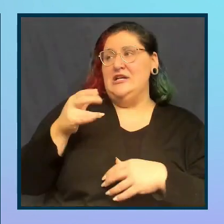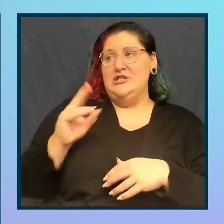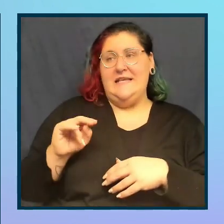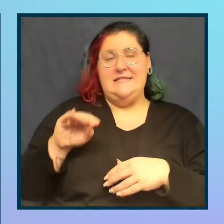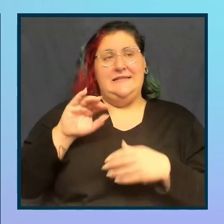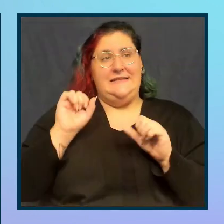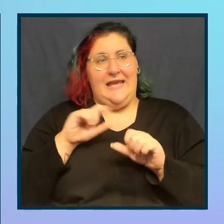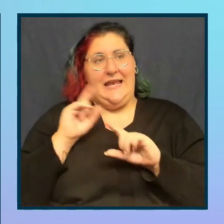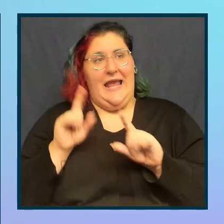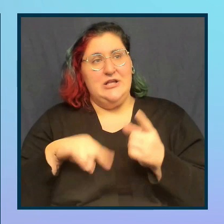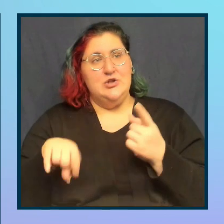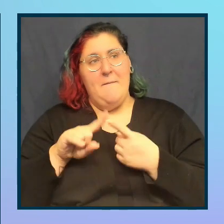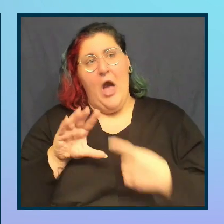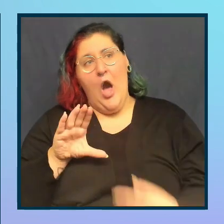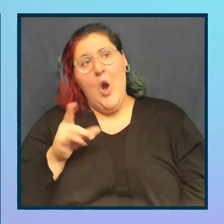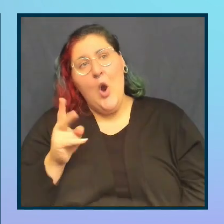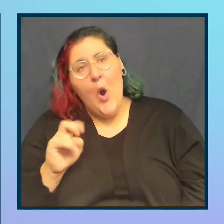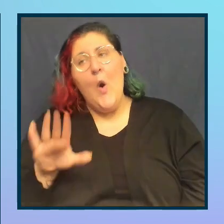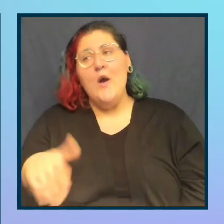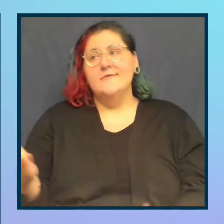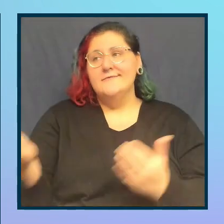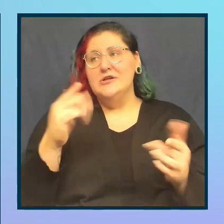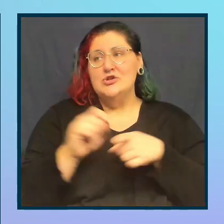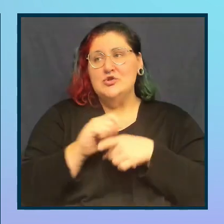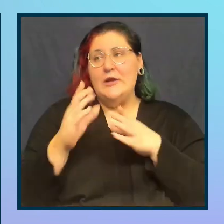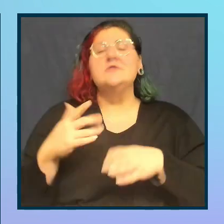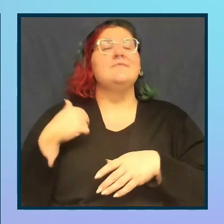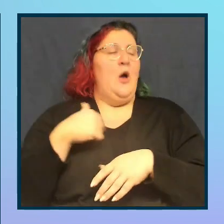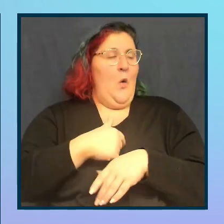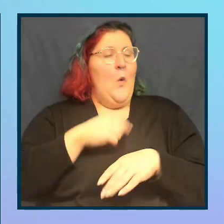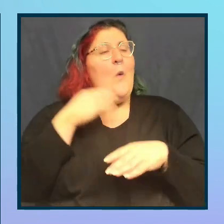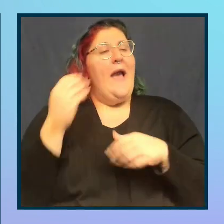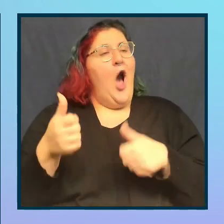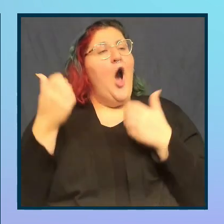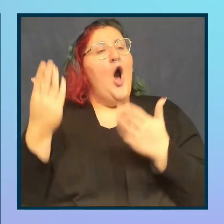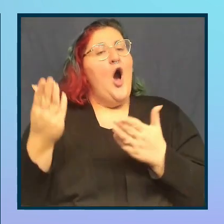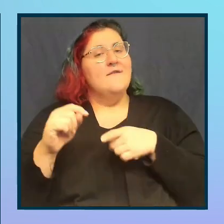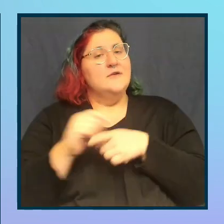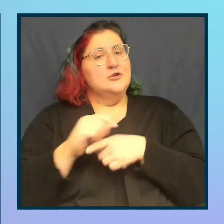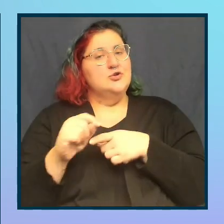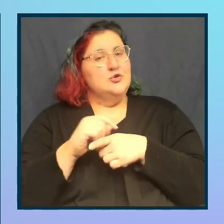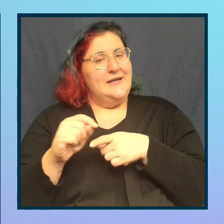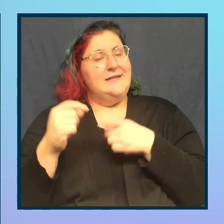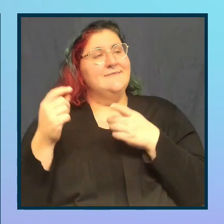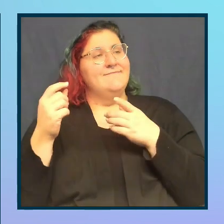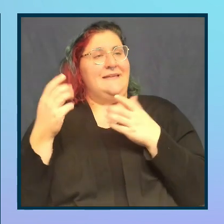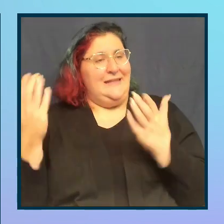trainers? Yeah. Yeah. I mean, we do offer, you know, training at Deque in general. We also